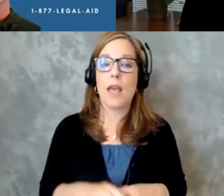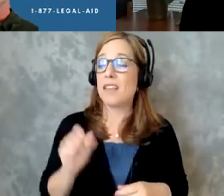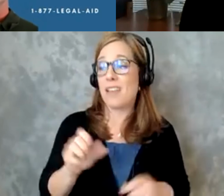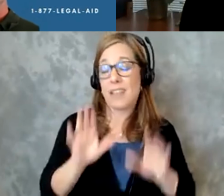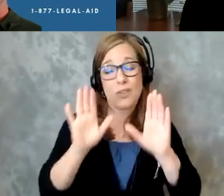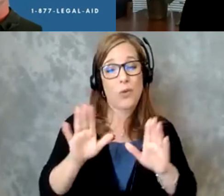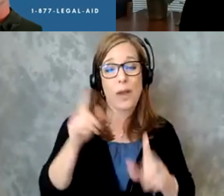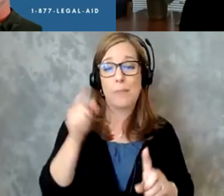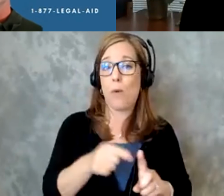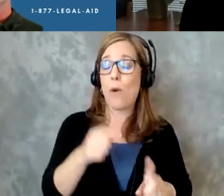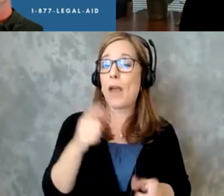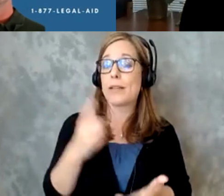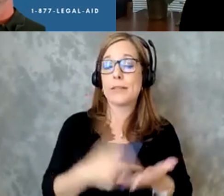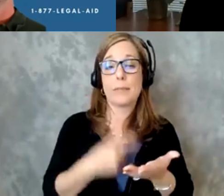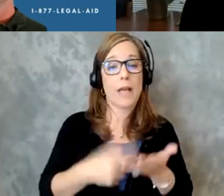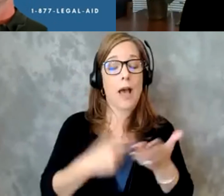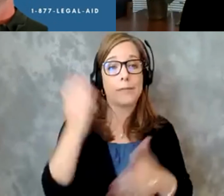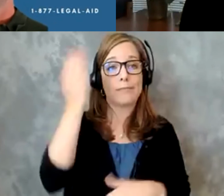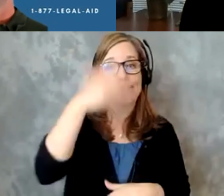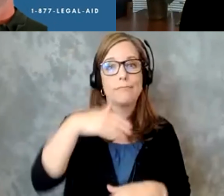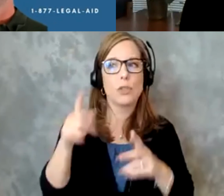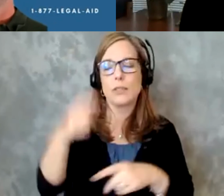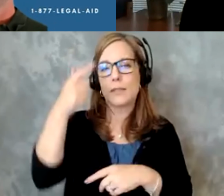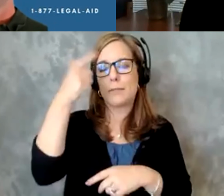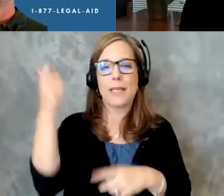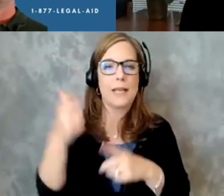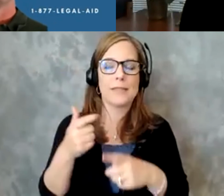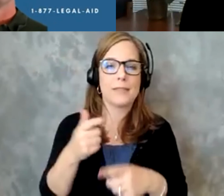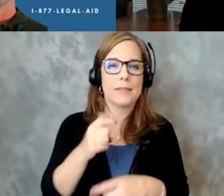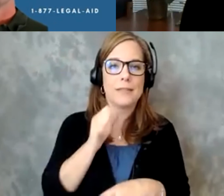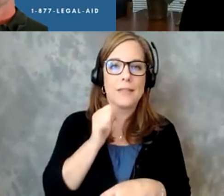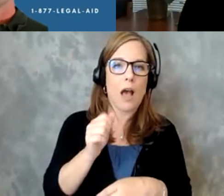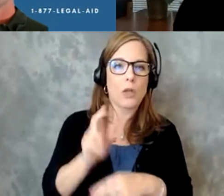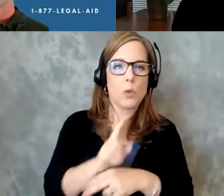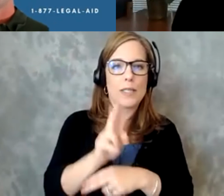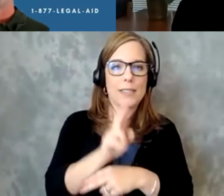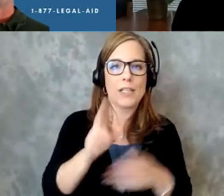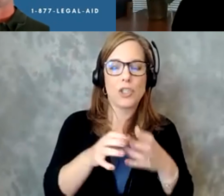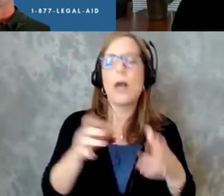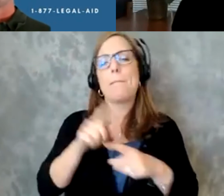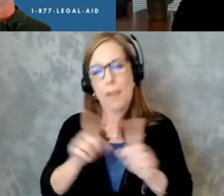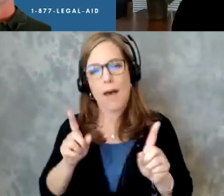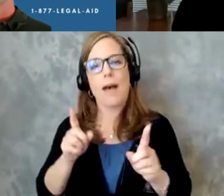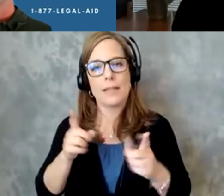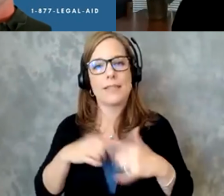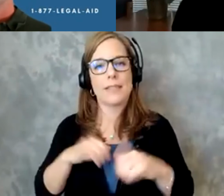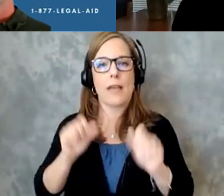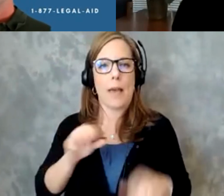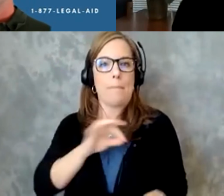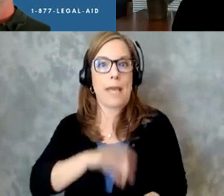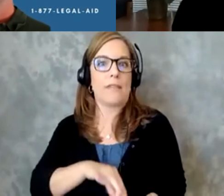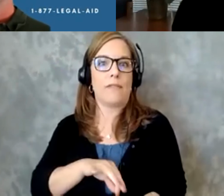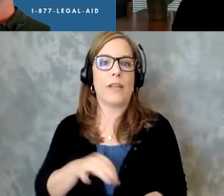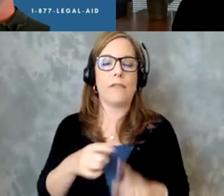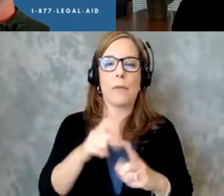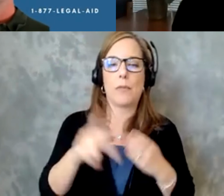aren't always on the radar because of utilization, but might also benefit. So really appreciate that clarification. So one last question,